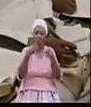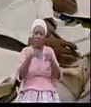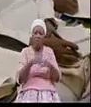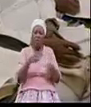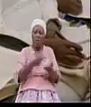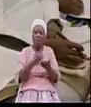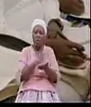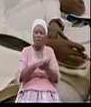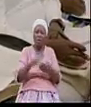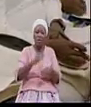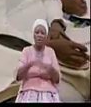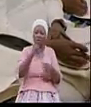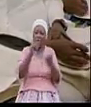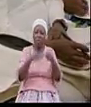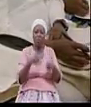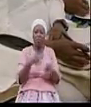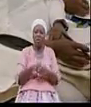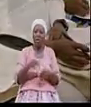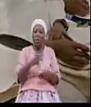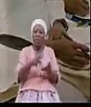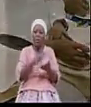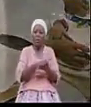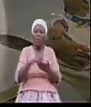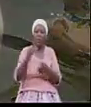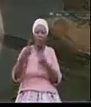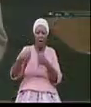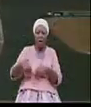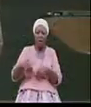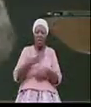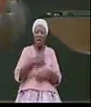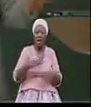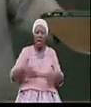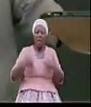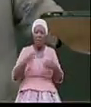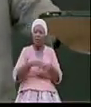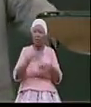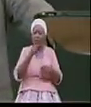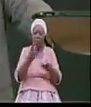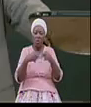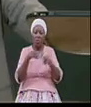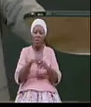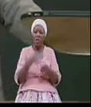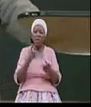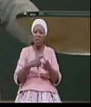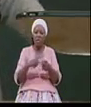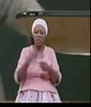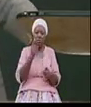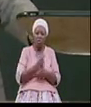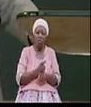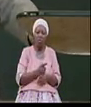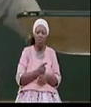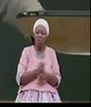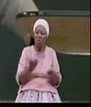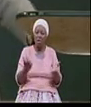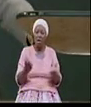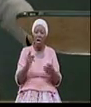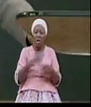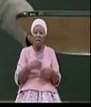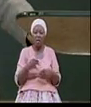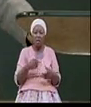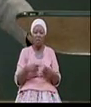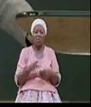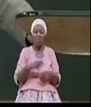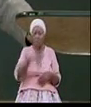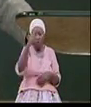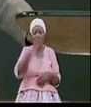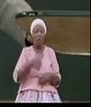Holiness does not come in. Purity of heart and life does not come in. You just live. After all, you've